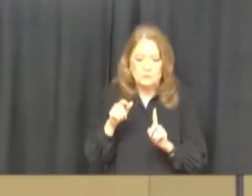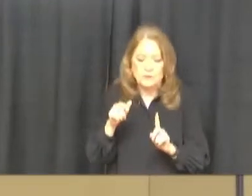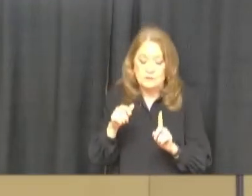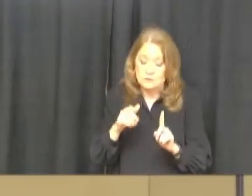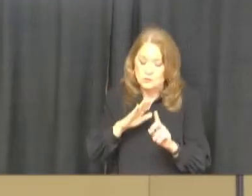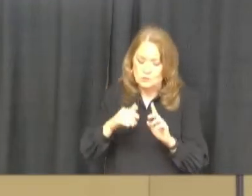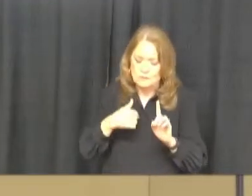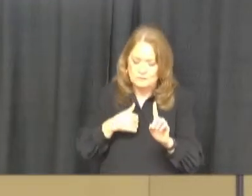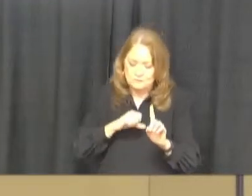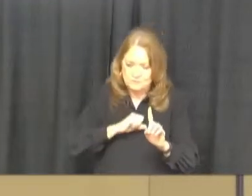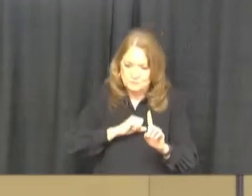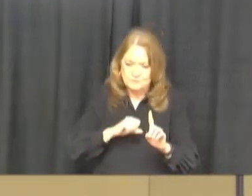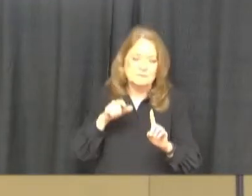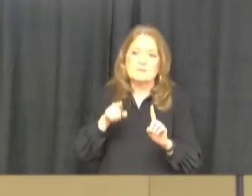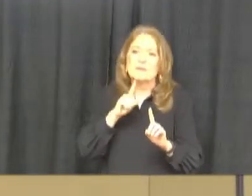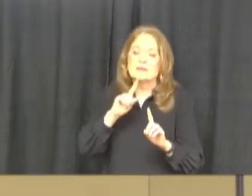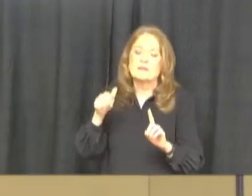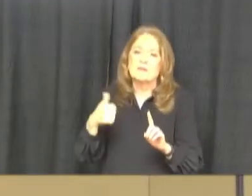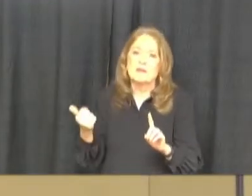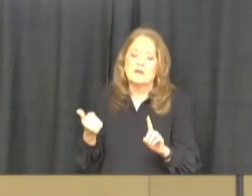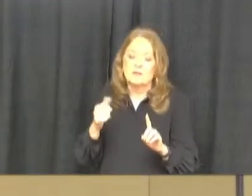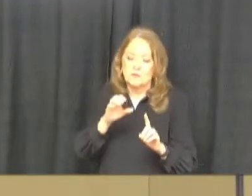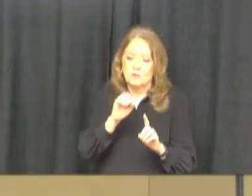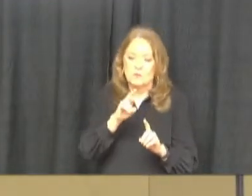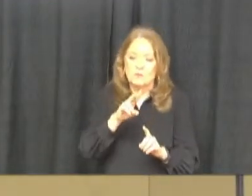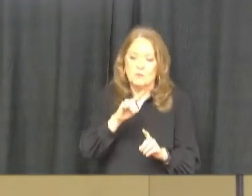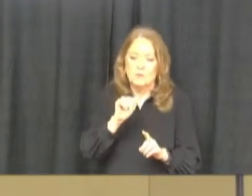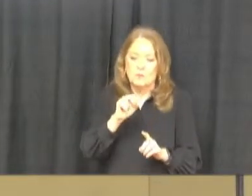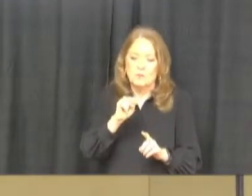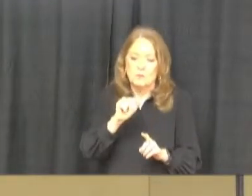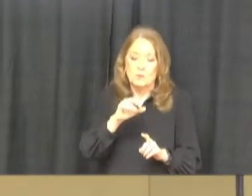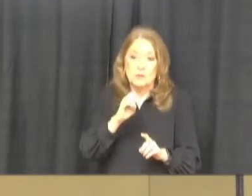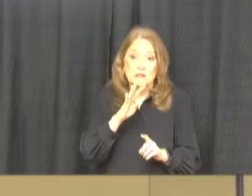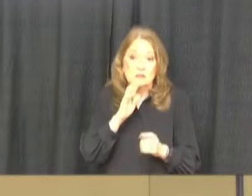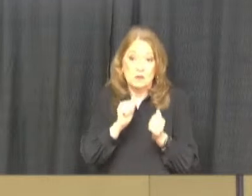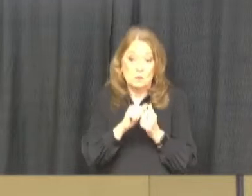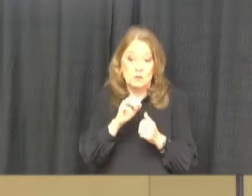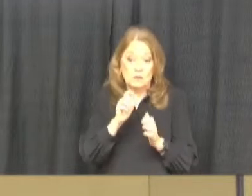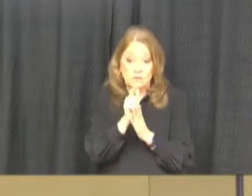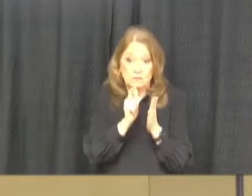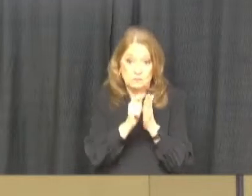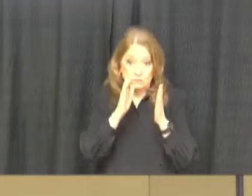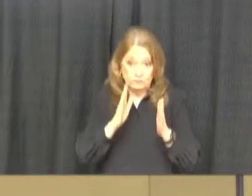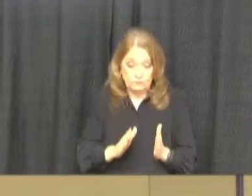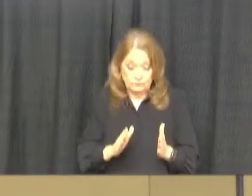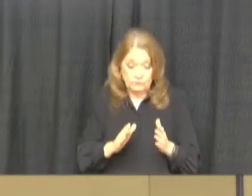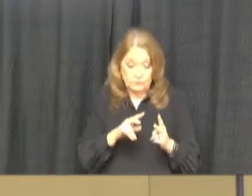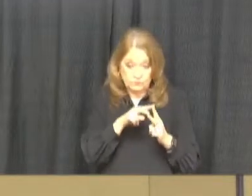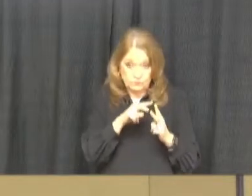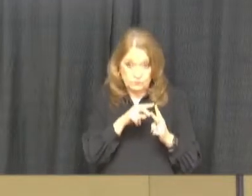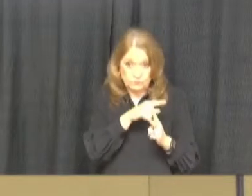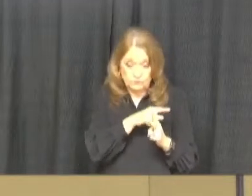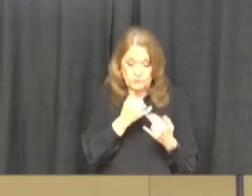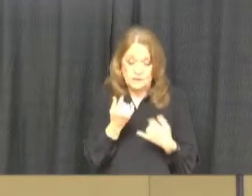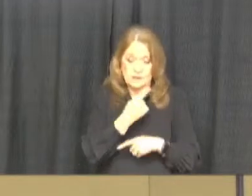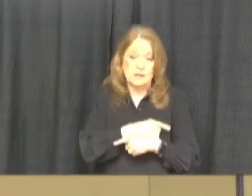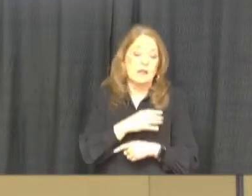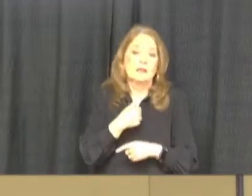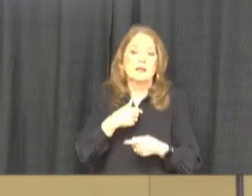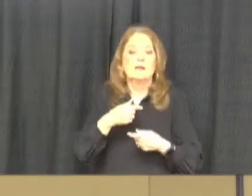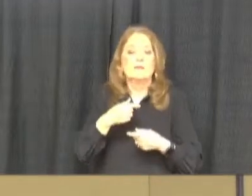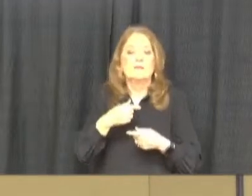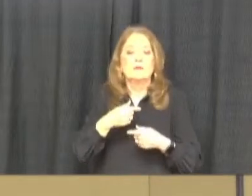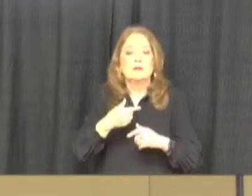excuse me. This is the other ordinance that I spoke with Mr. Baker and Mr. Bittner about today, and I've